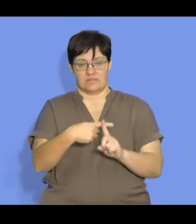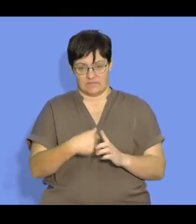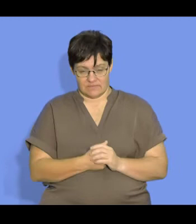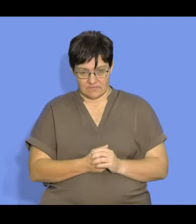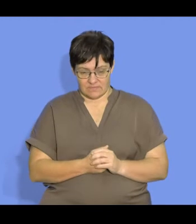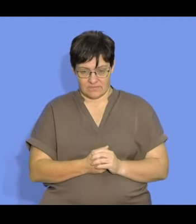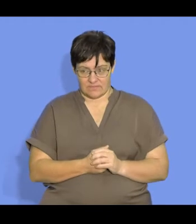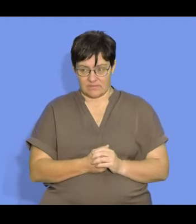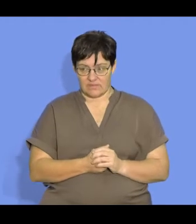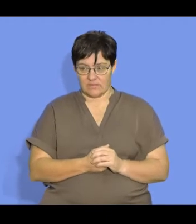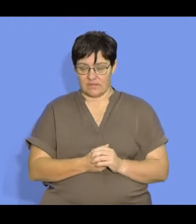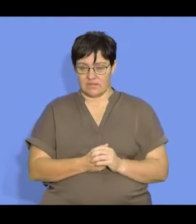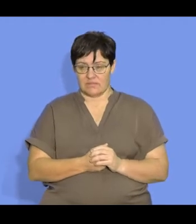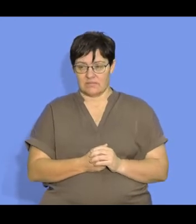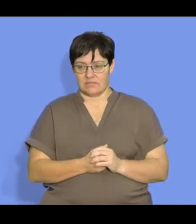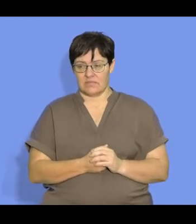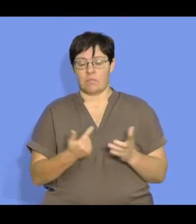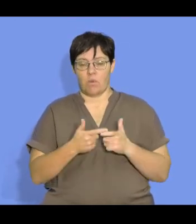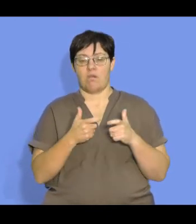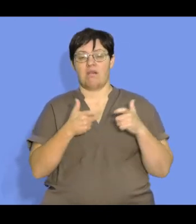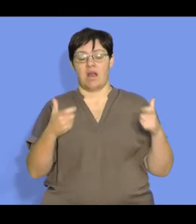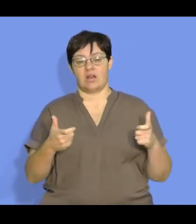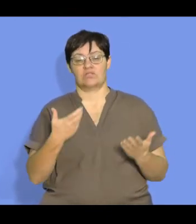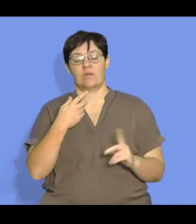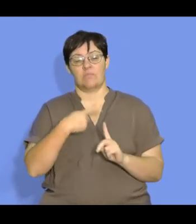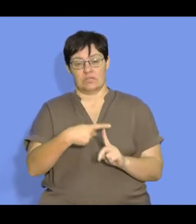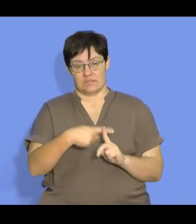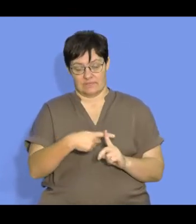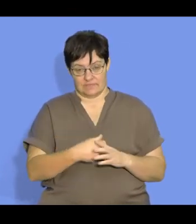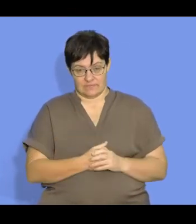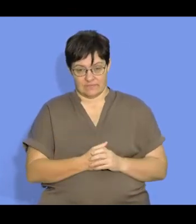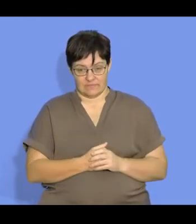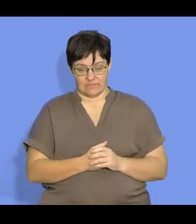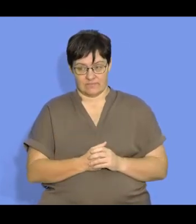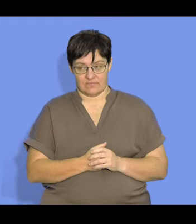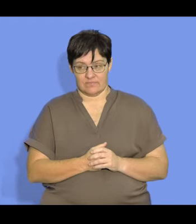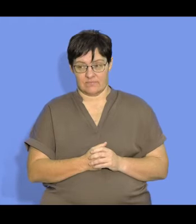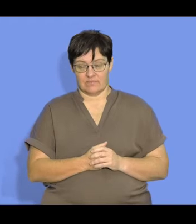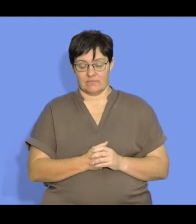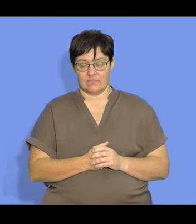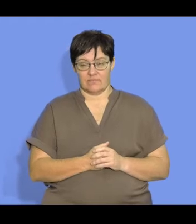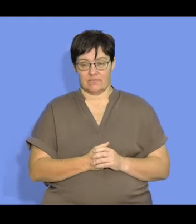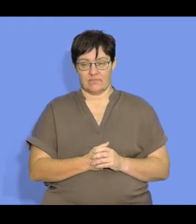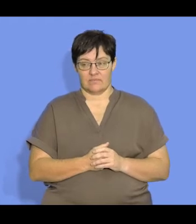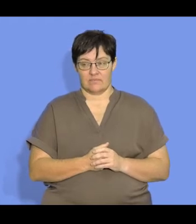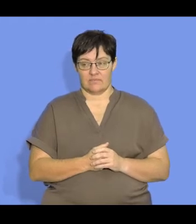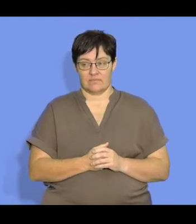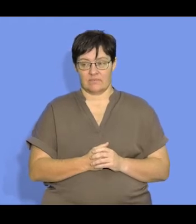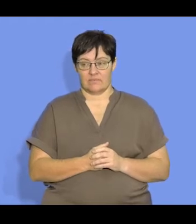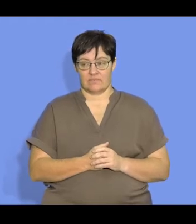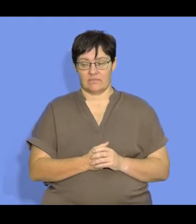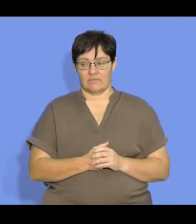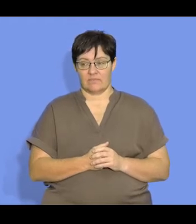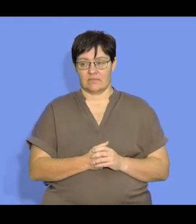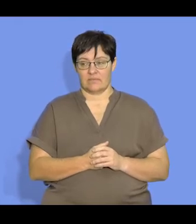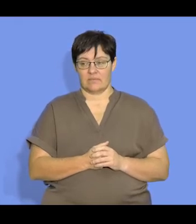a positive answer, a large positive number. So it's